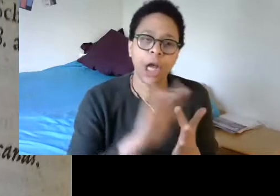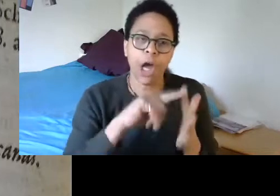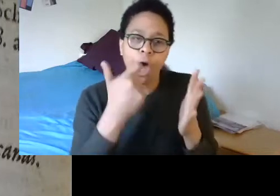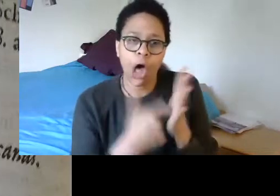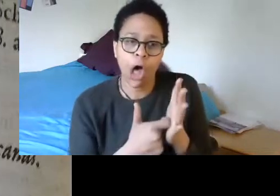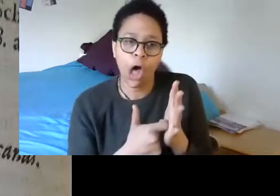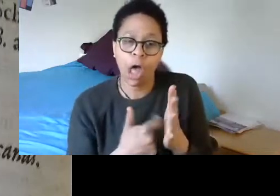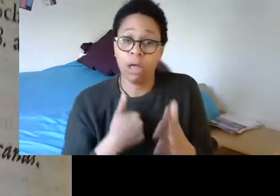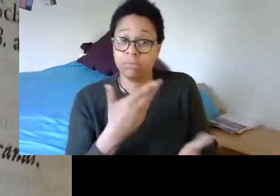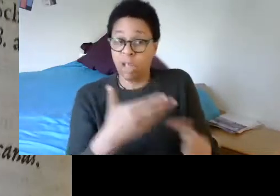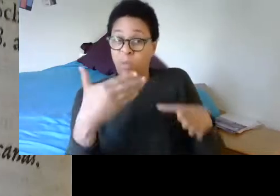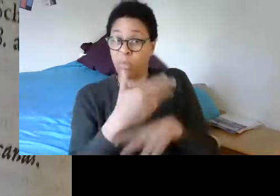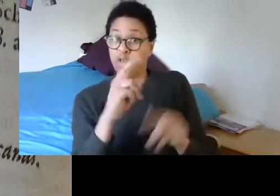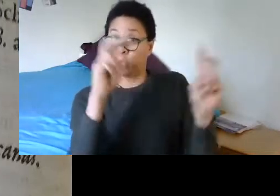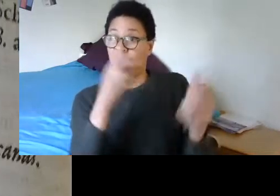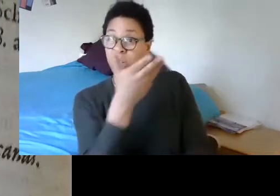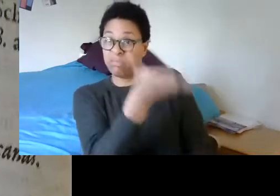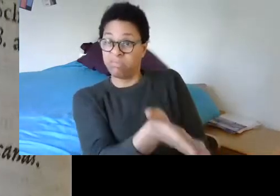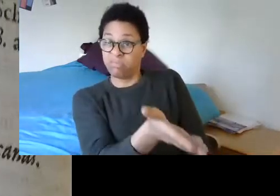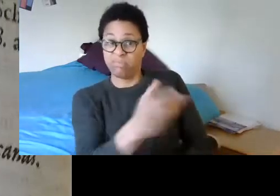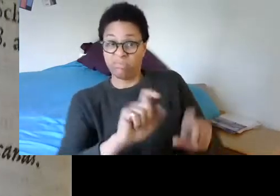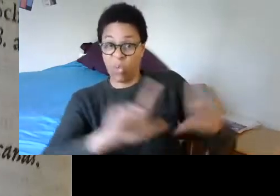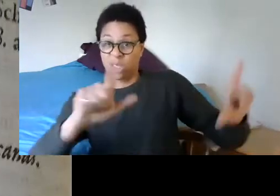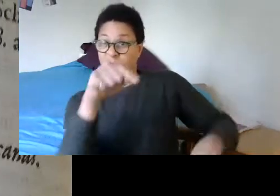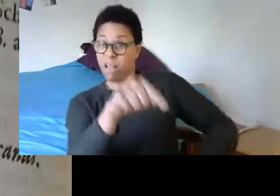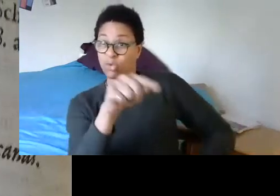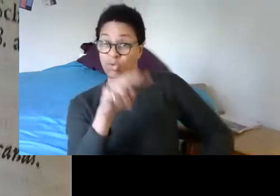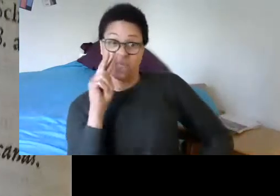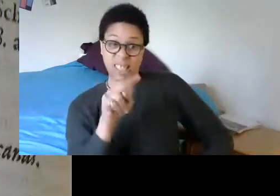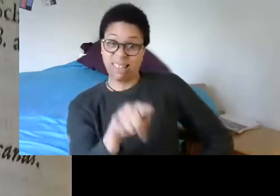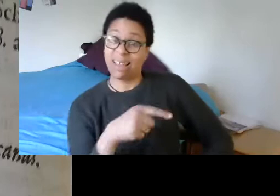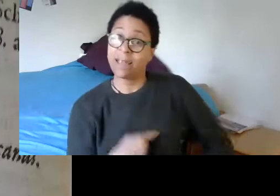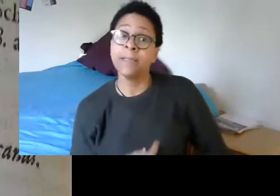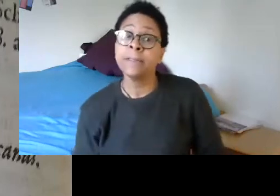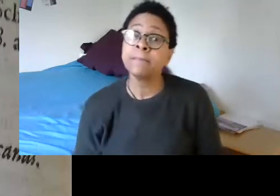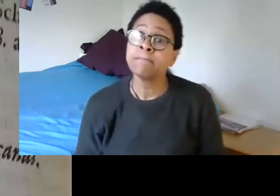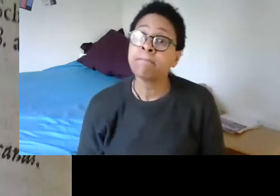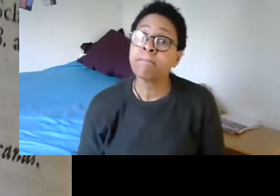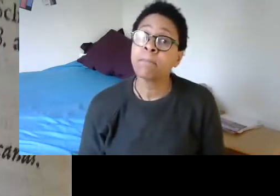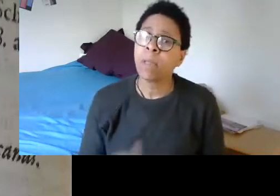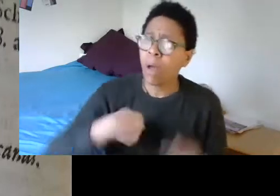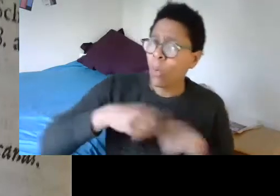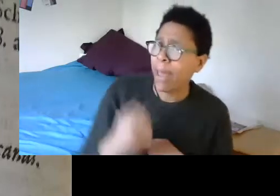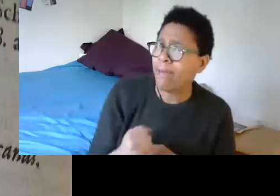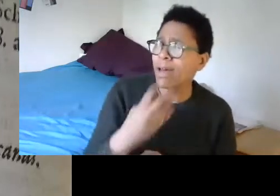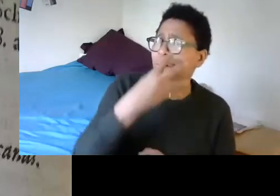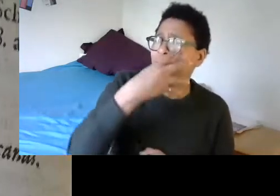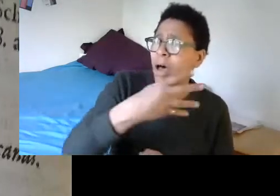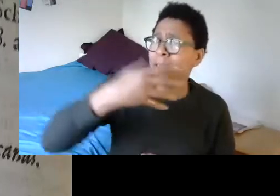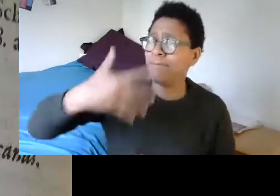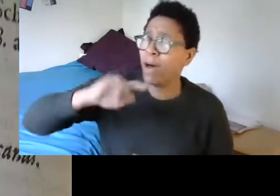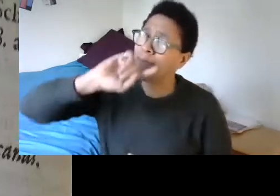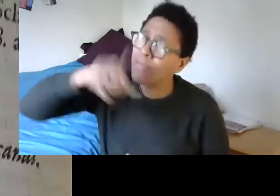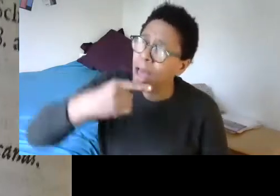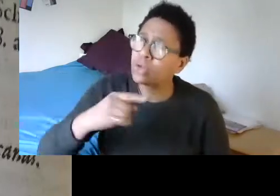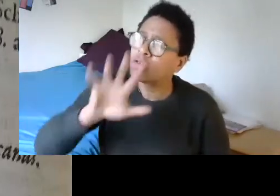the pre-1851 early printed books and ephemera held at Wellcome. And this is around 95,000 items. Although, as you